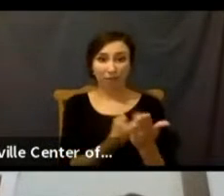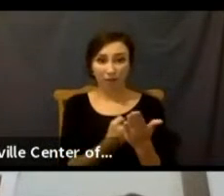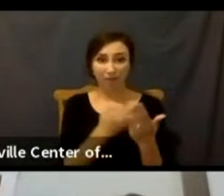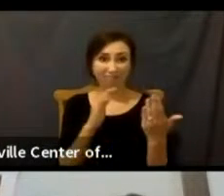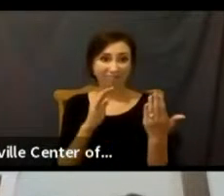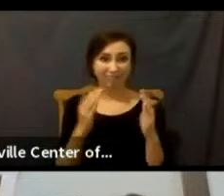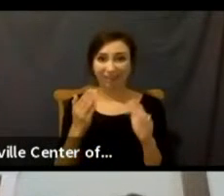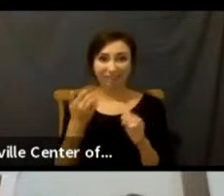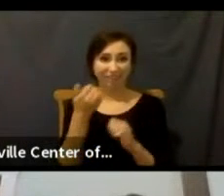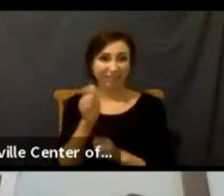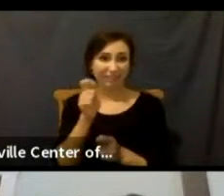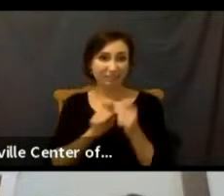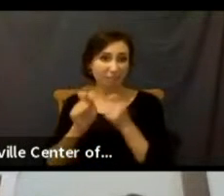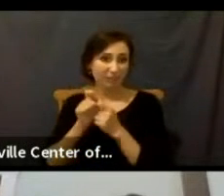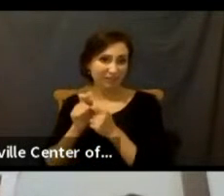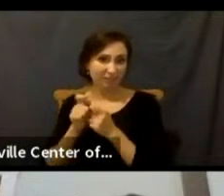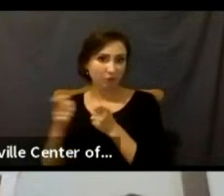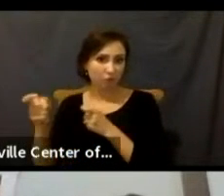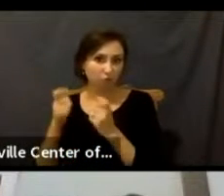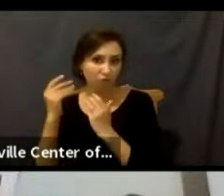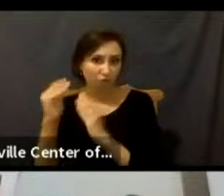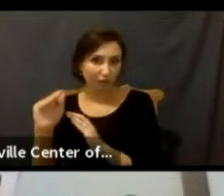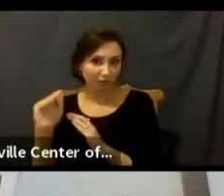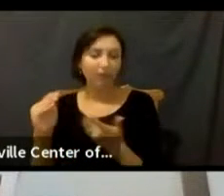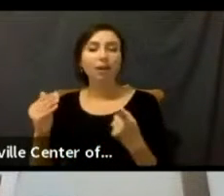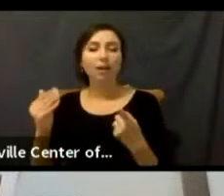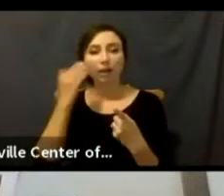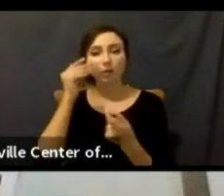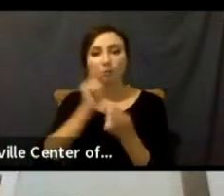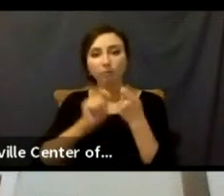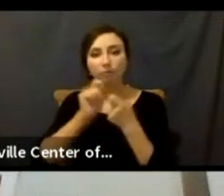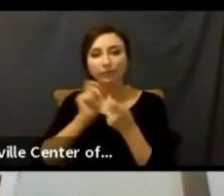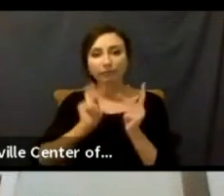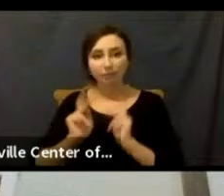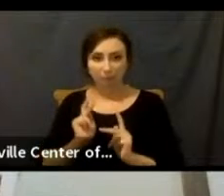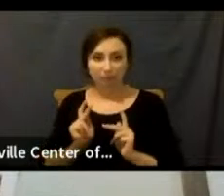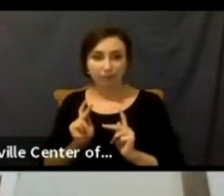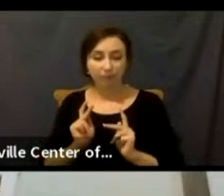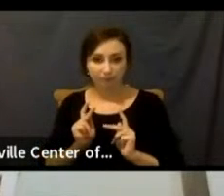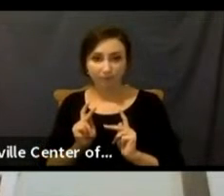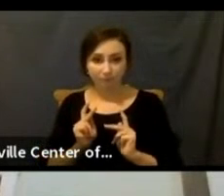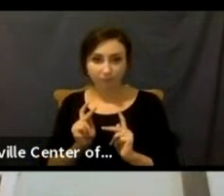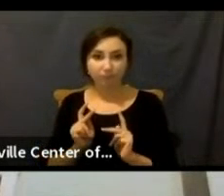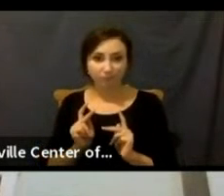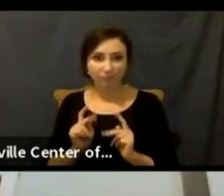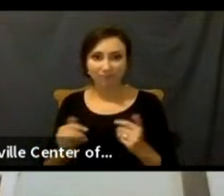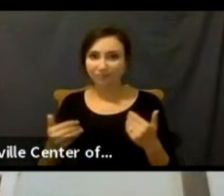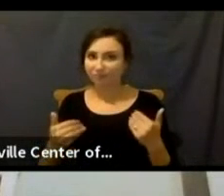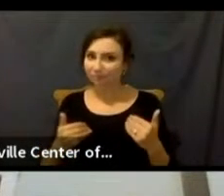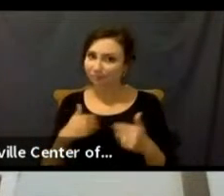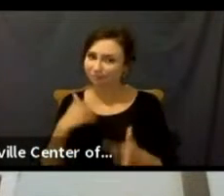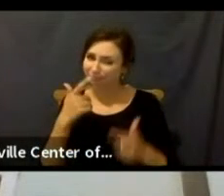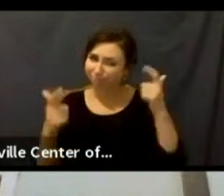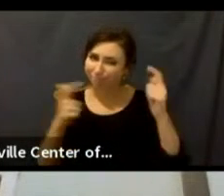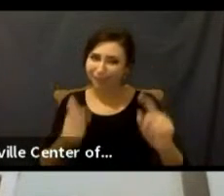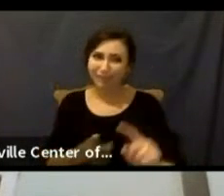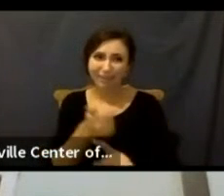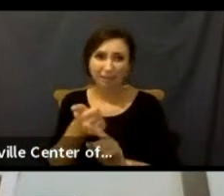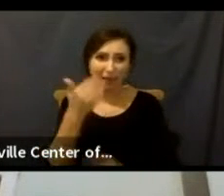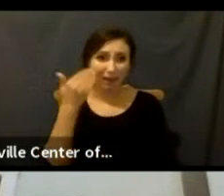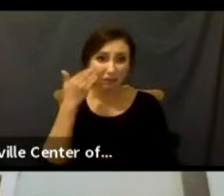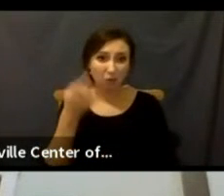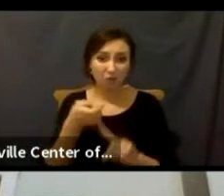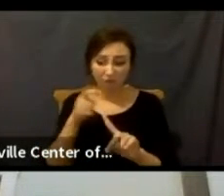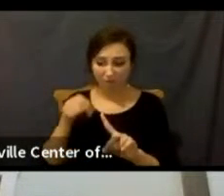any specific regulation. I know that there are specific people who have had dramatic impacts from